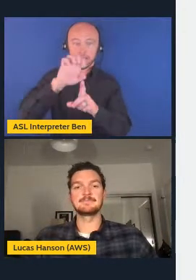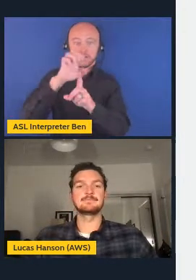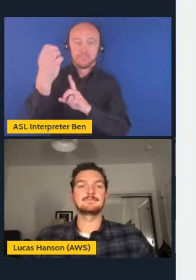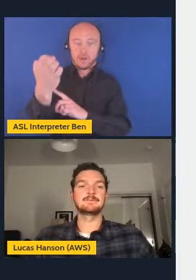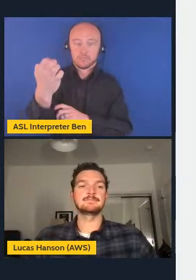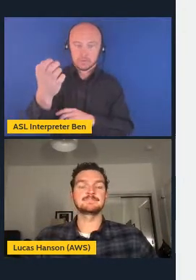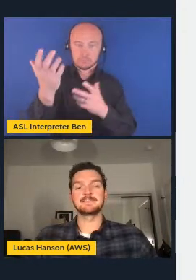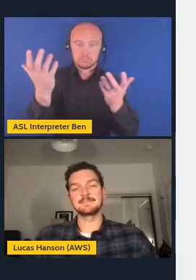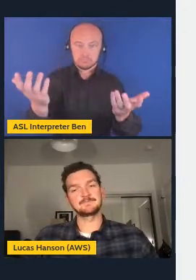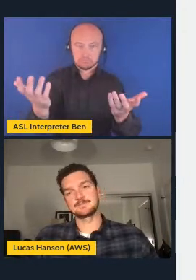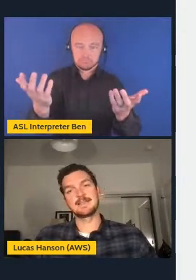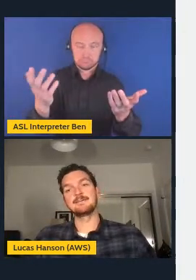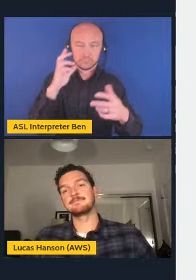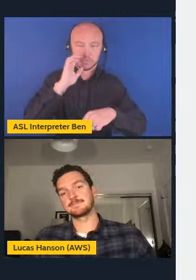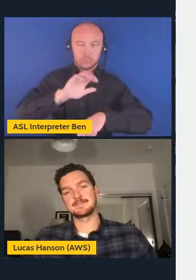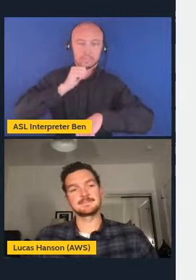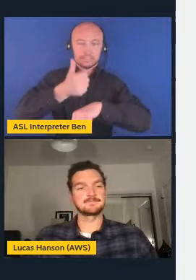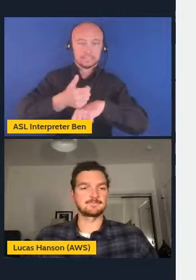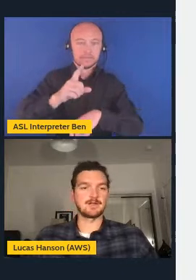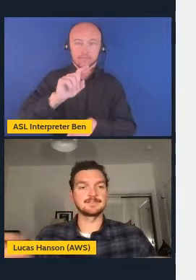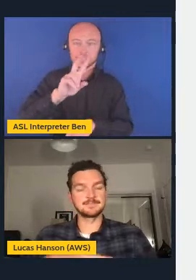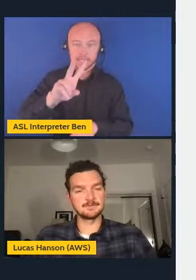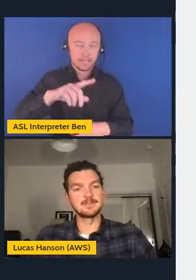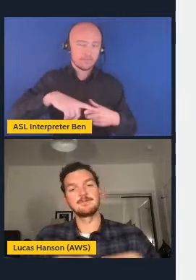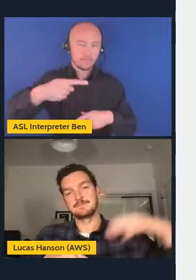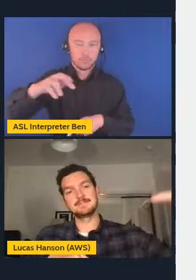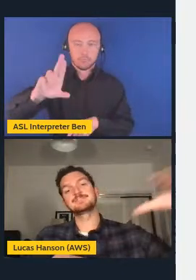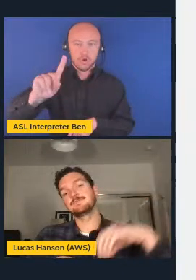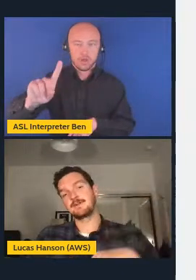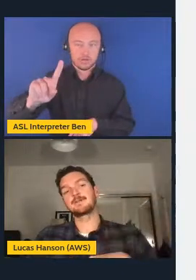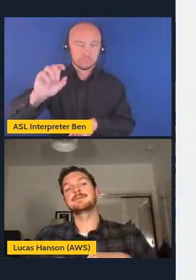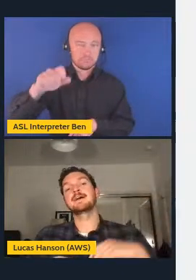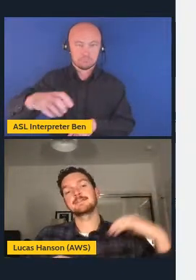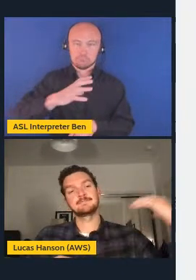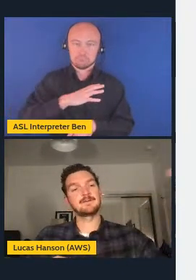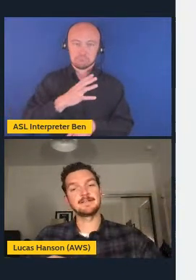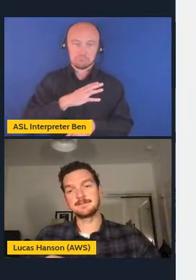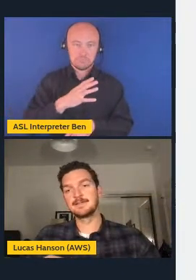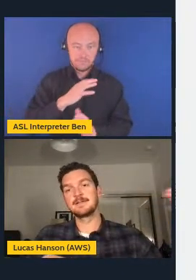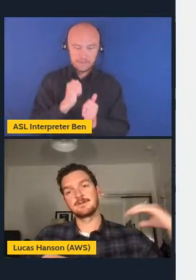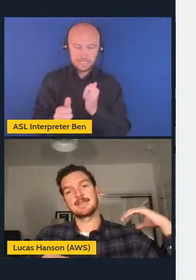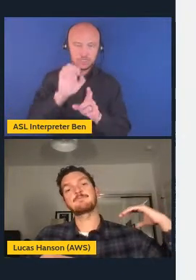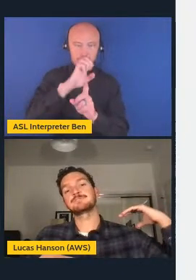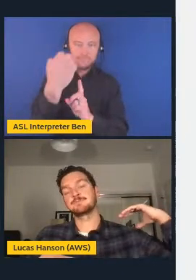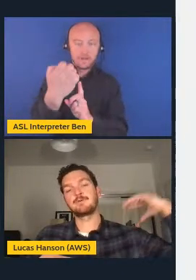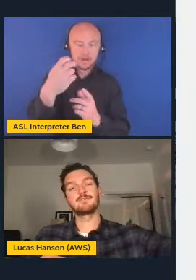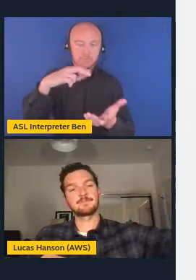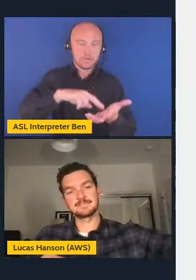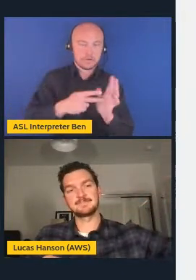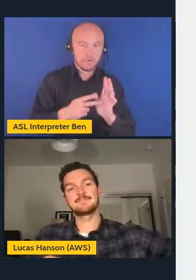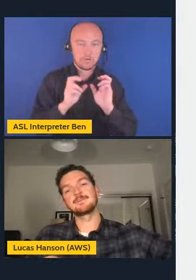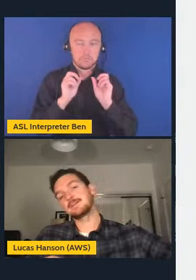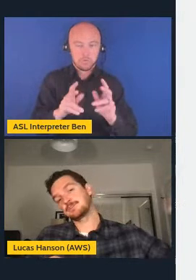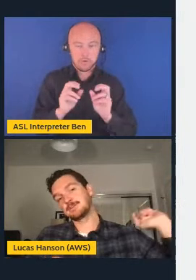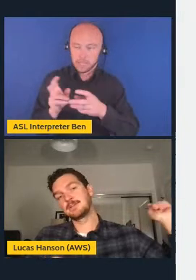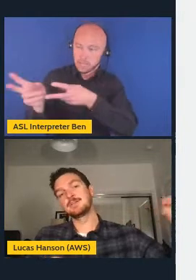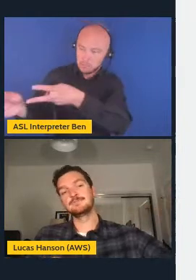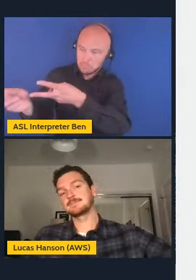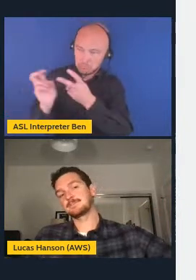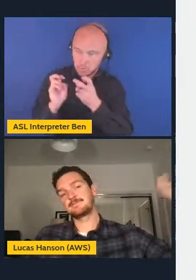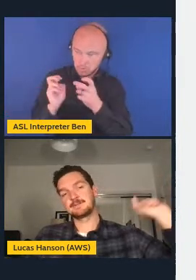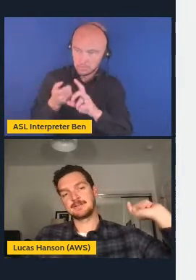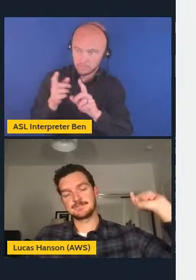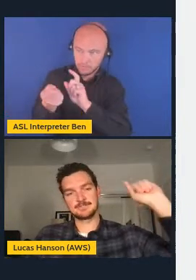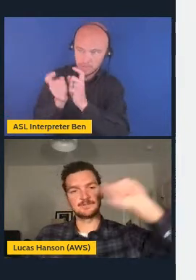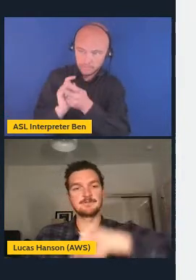to set this for dev or set this for prod. So within each environment, I can define, okay, I want you to pull from this configuration, use